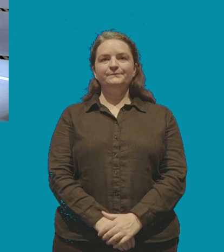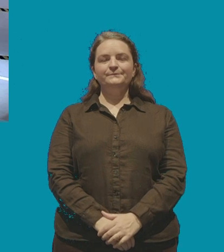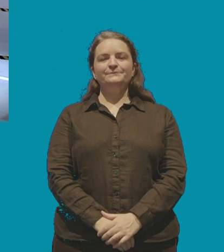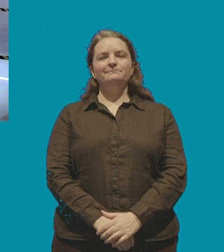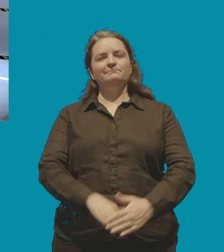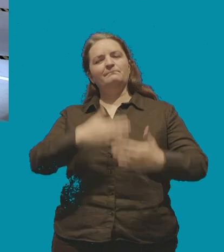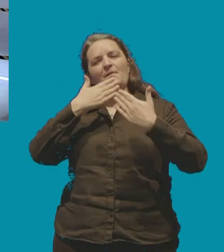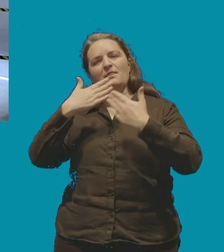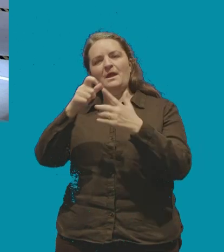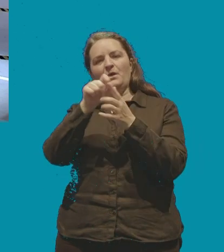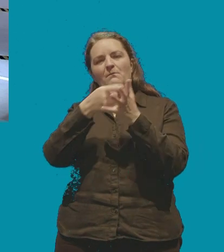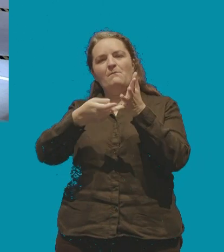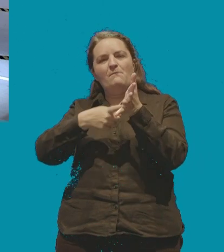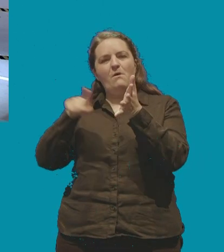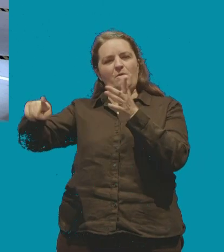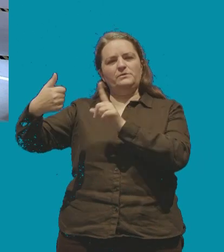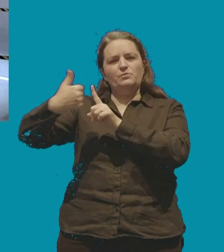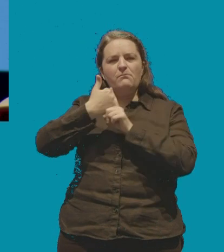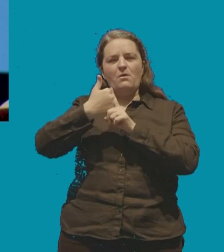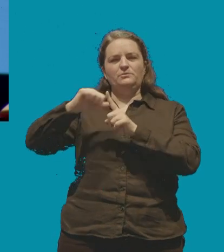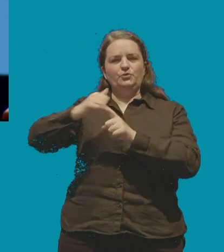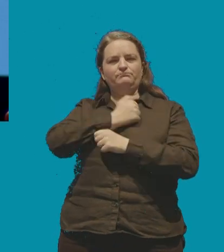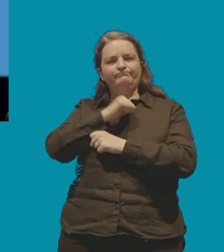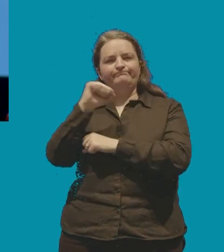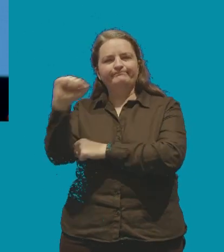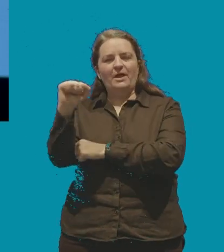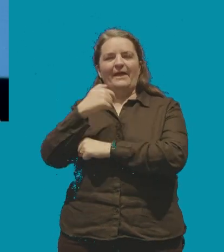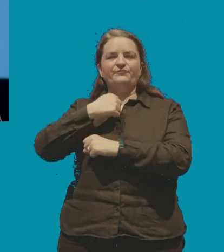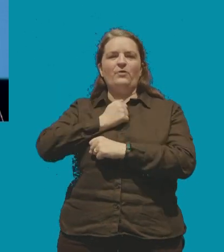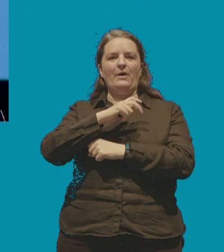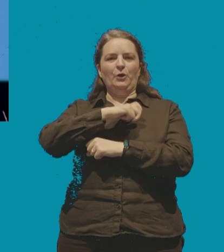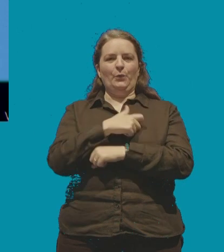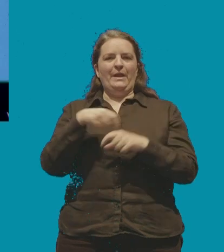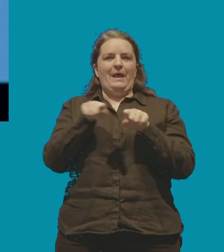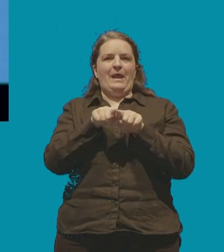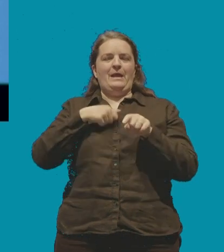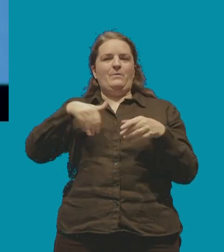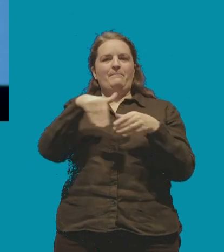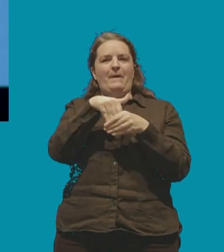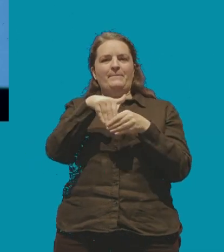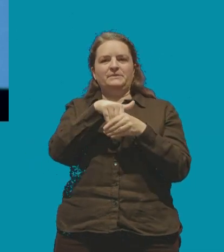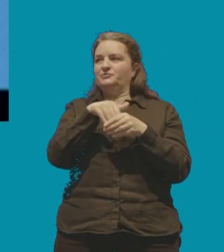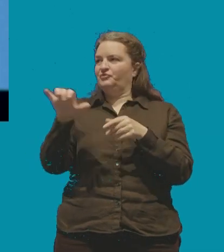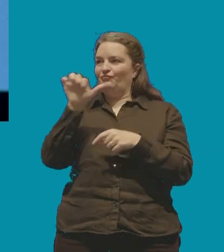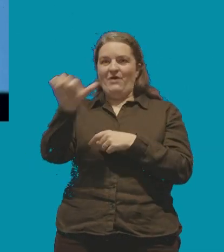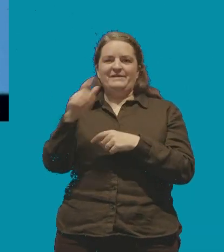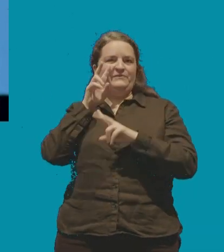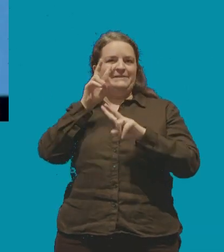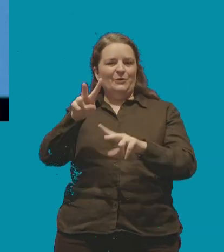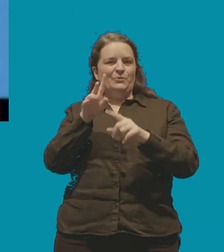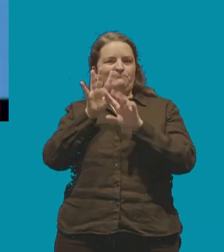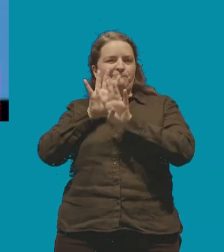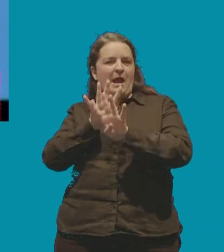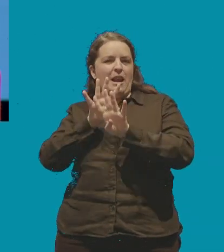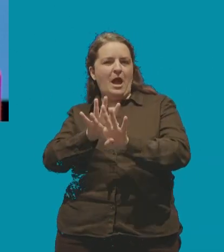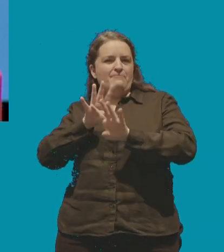Thanks very much, Paul, for your support, your solidarity to obviously our union, but also to our members, because you're right, you've been on picket line after picket line, and to